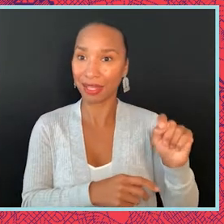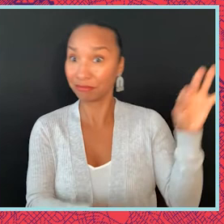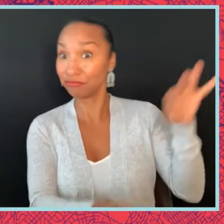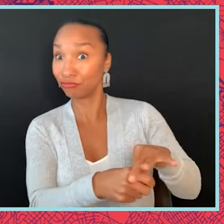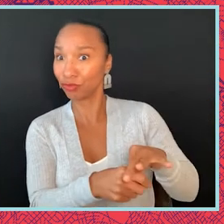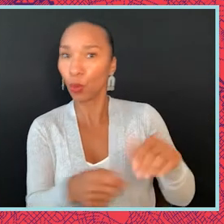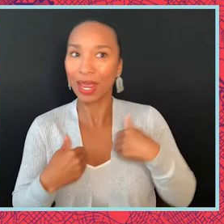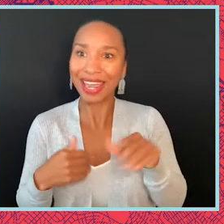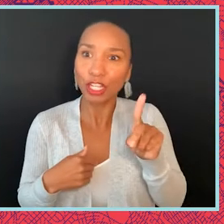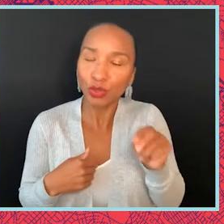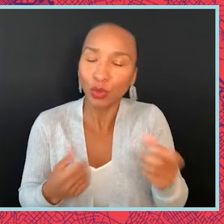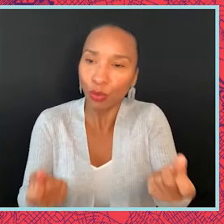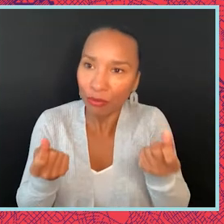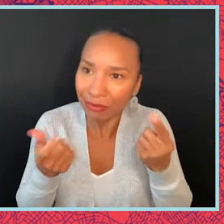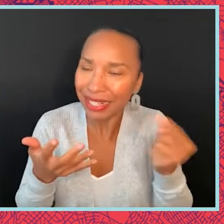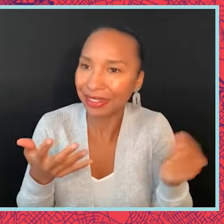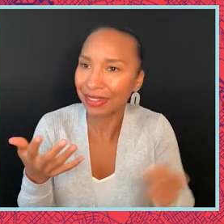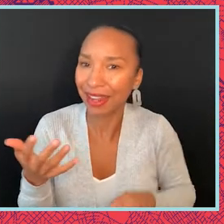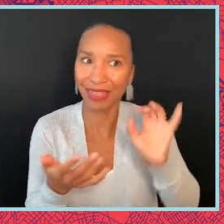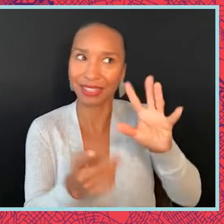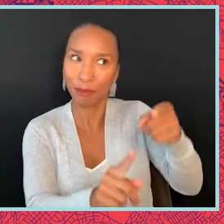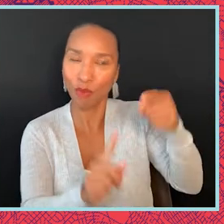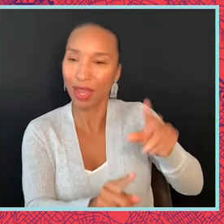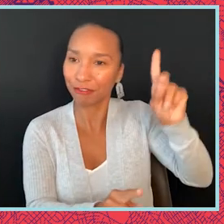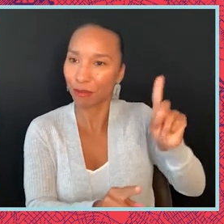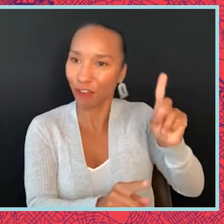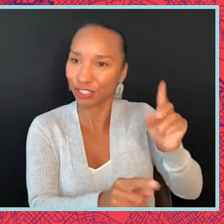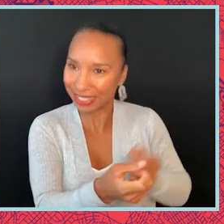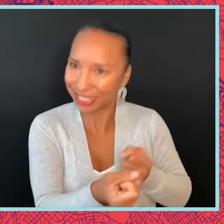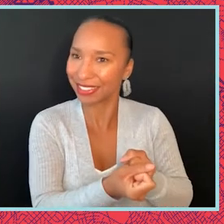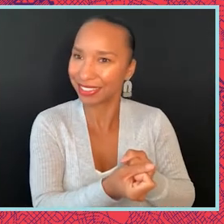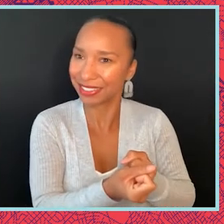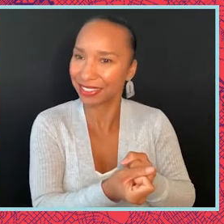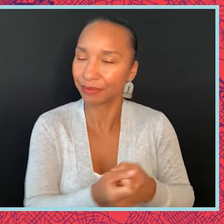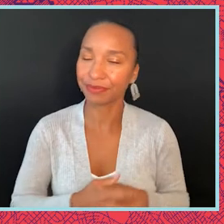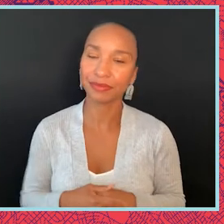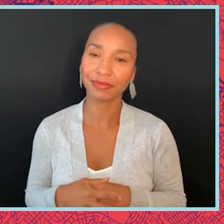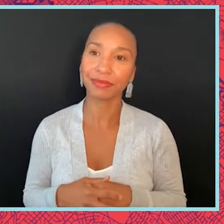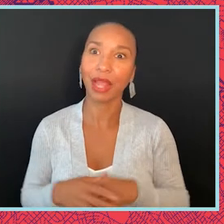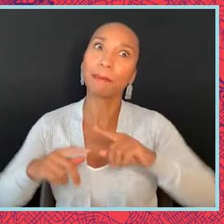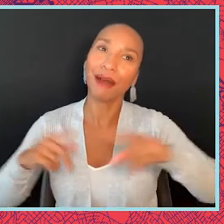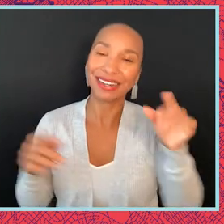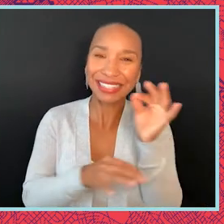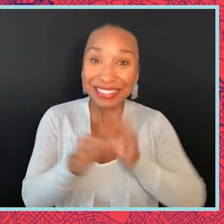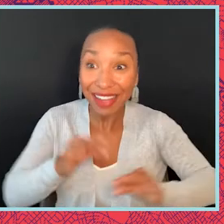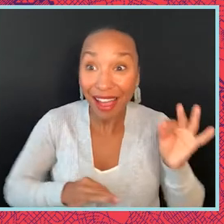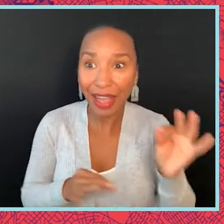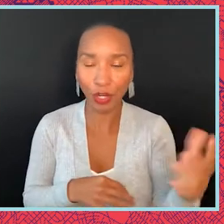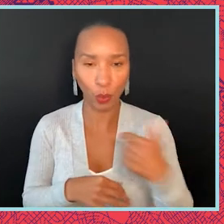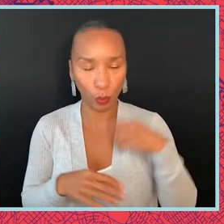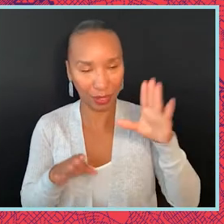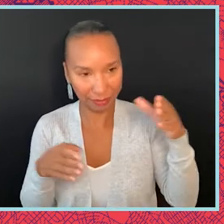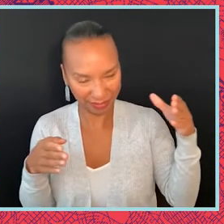of people actually want. And that's supposed to be what democracy is about. And instead, you know, we've